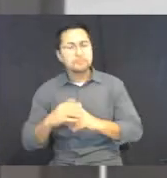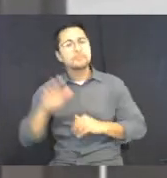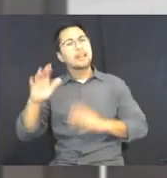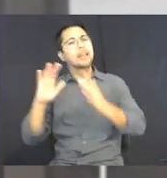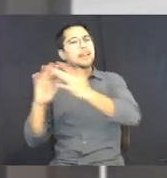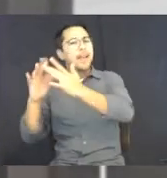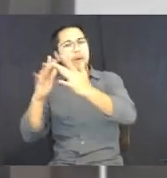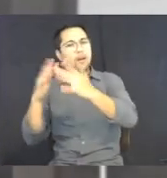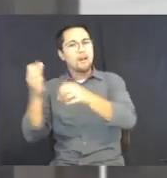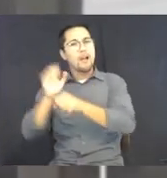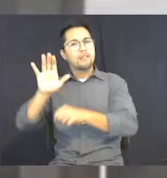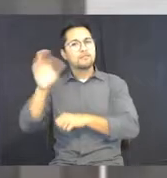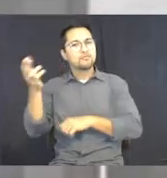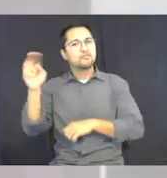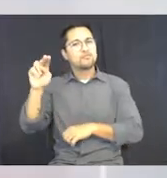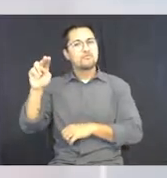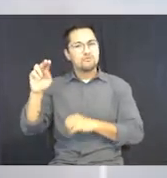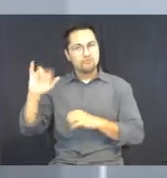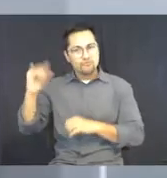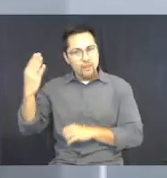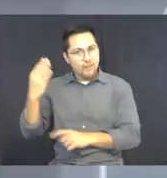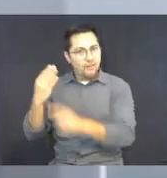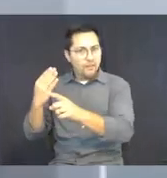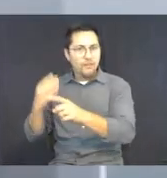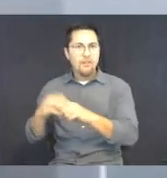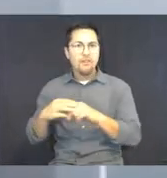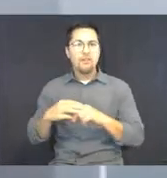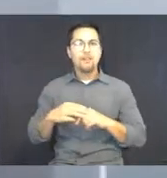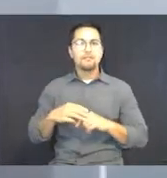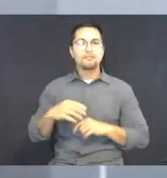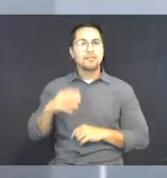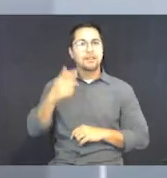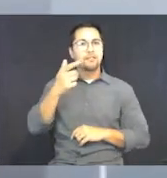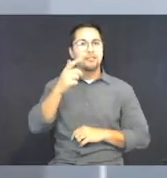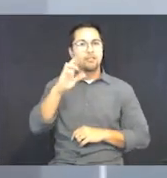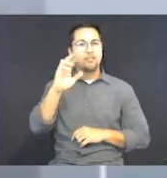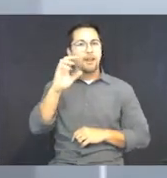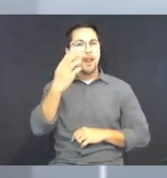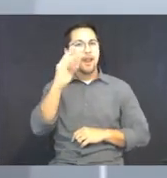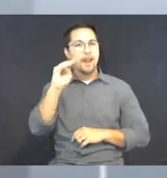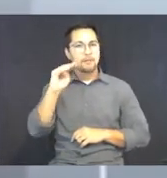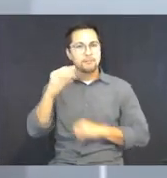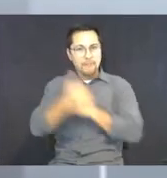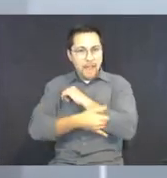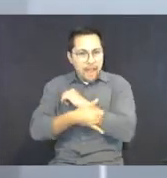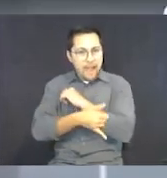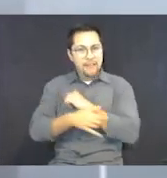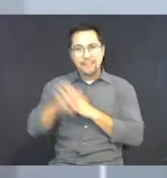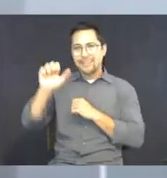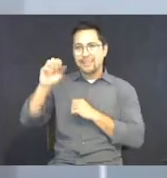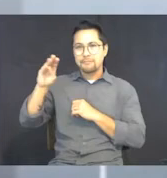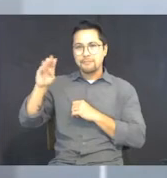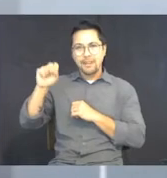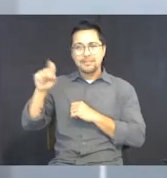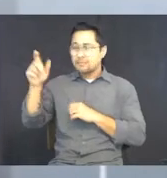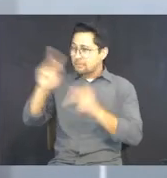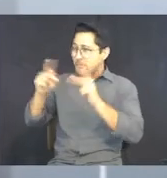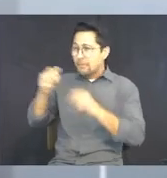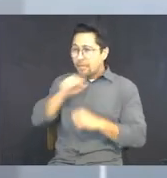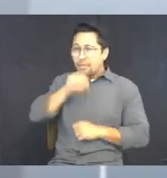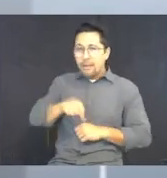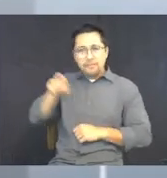been there hovering, worrying about, oh, is he going to do it properly? Is he going to make a mistake?